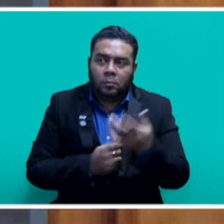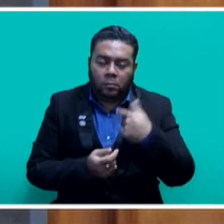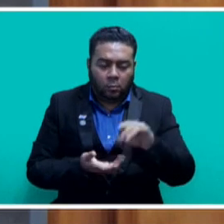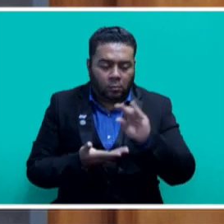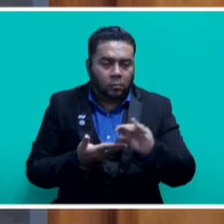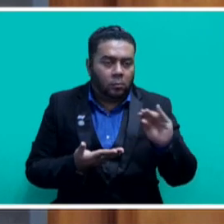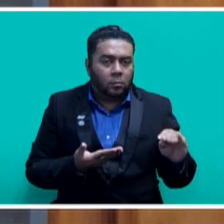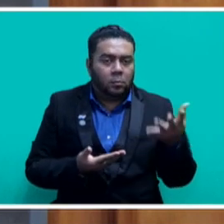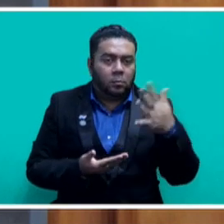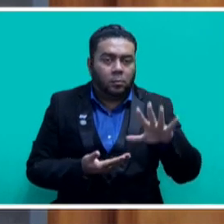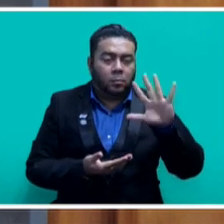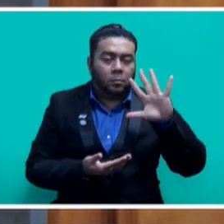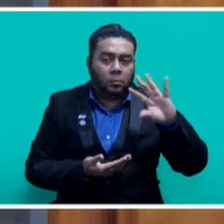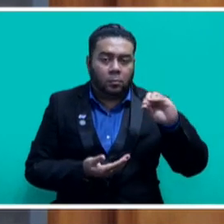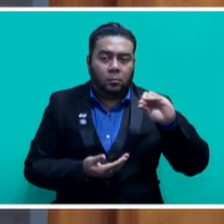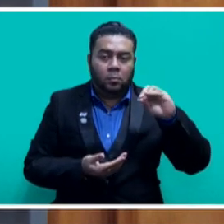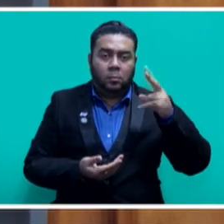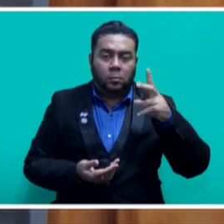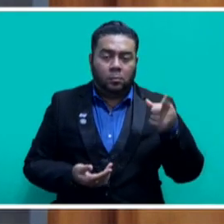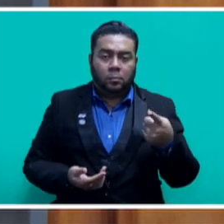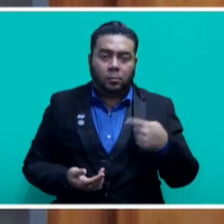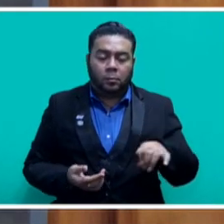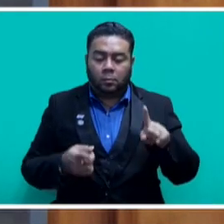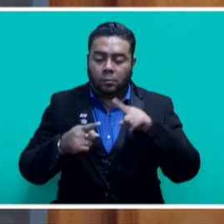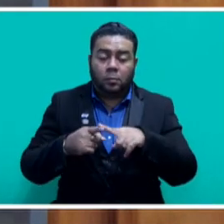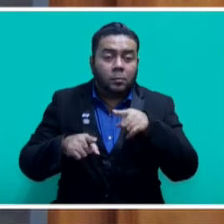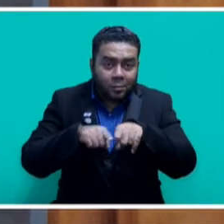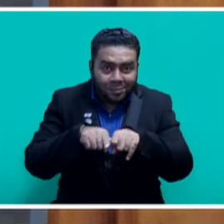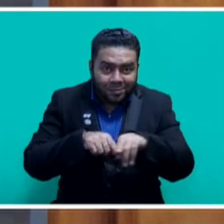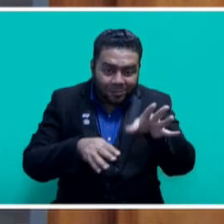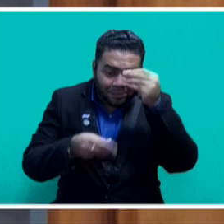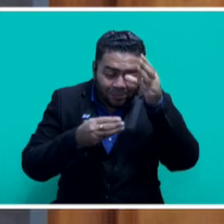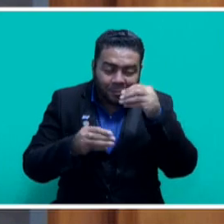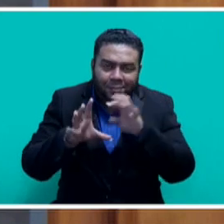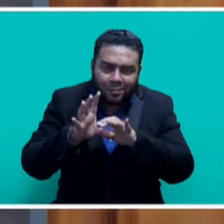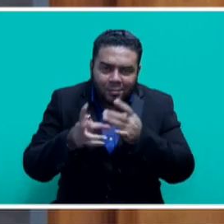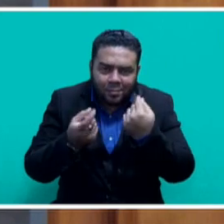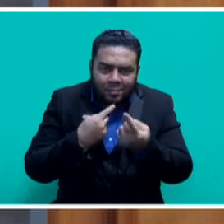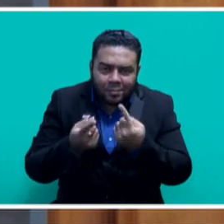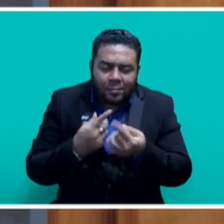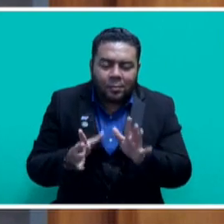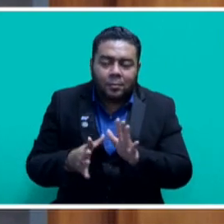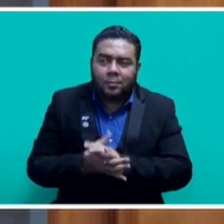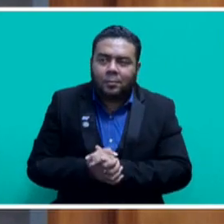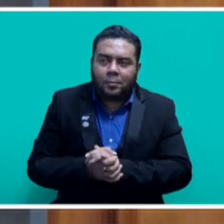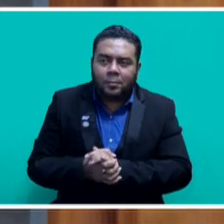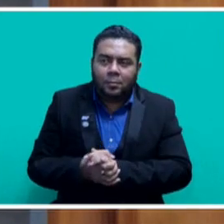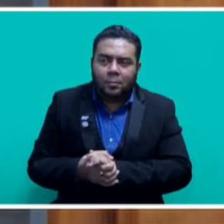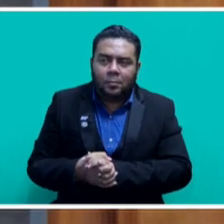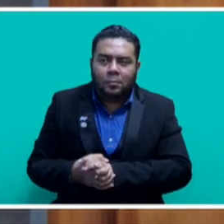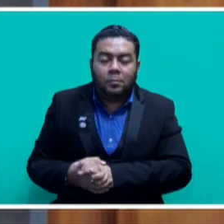allocation of 50,000 for e-learning transactional cost. The Ministry is taking